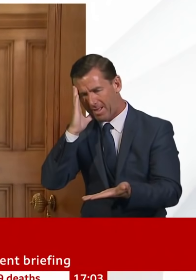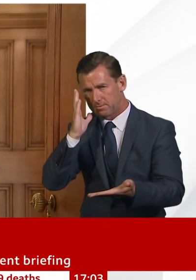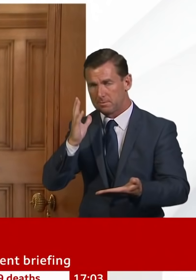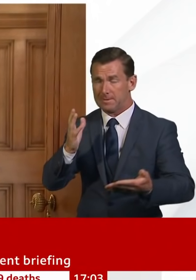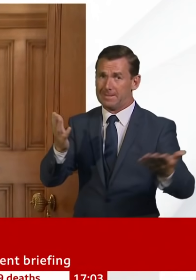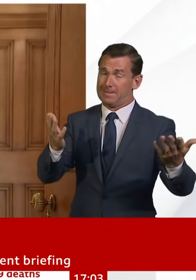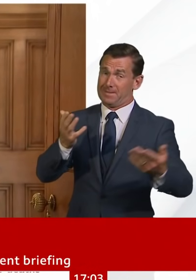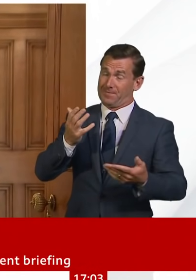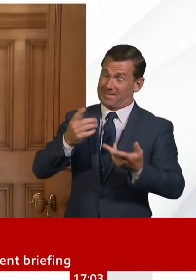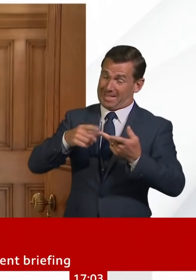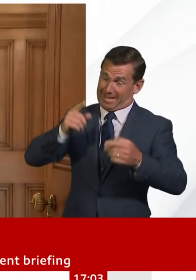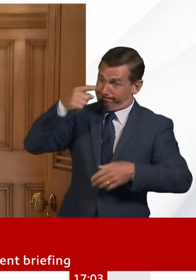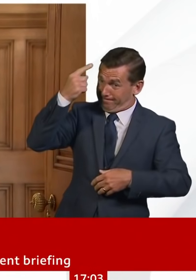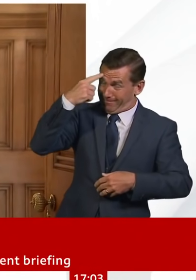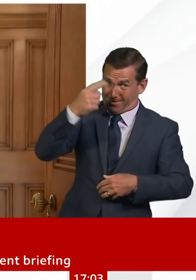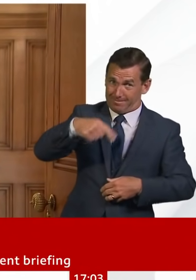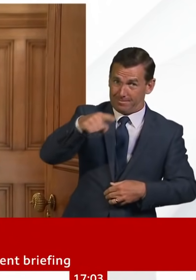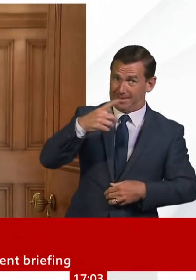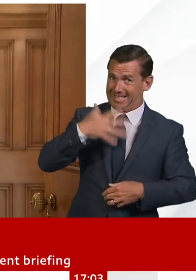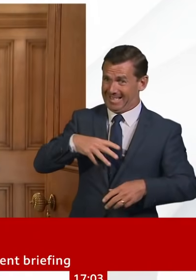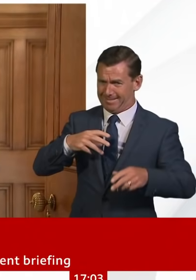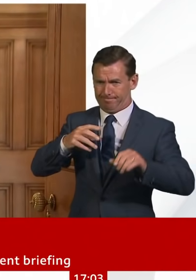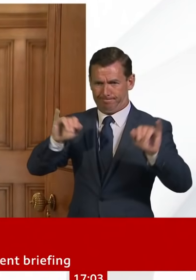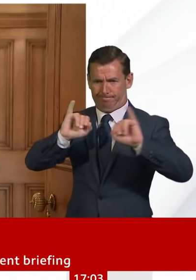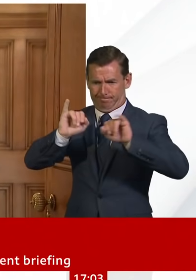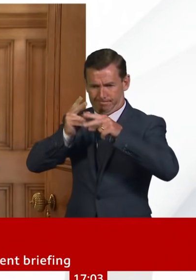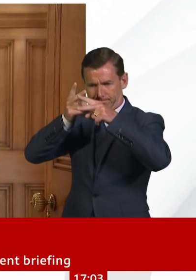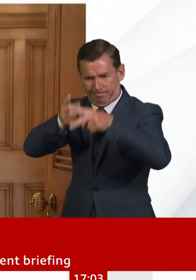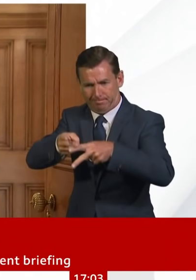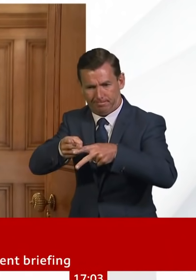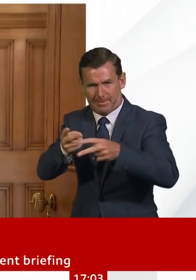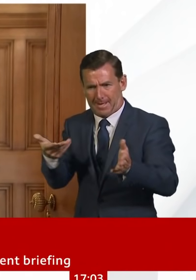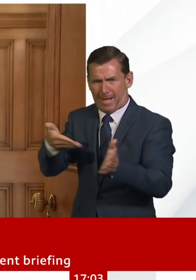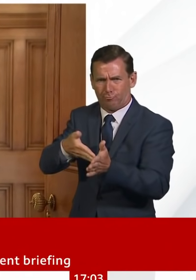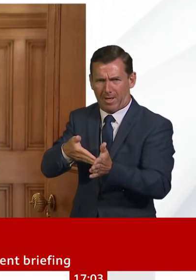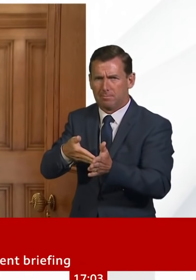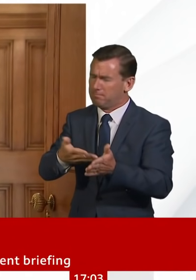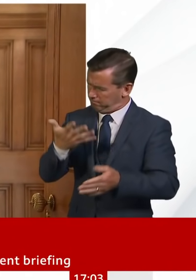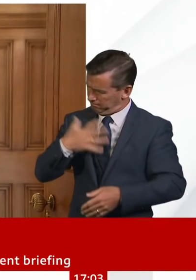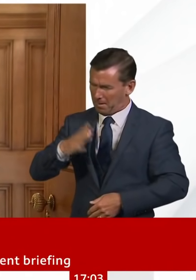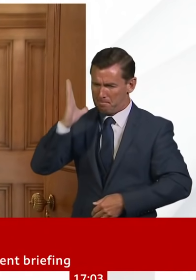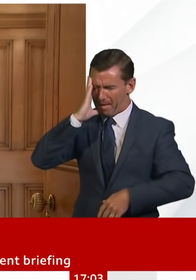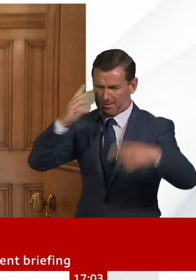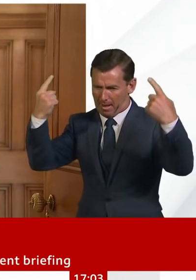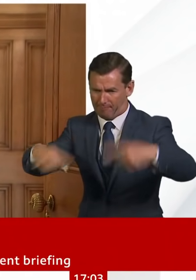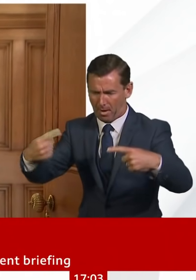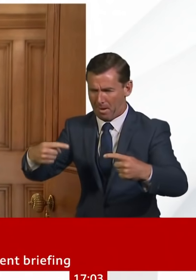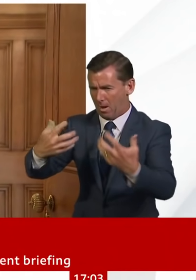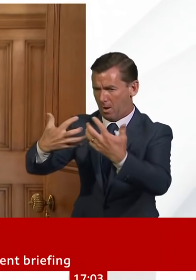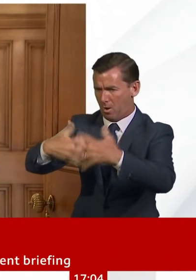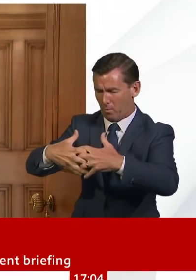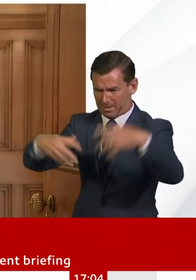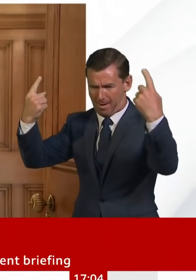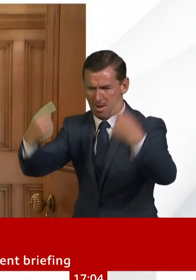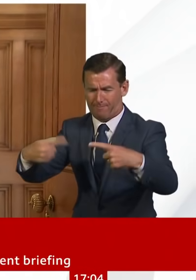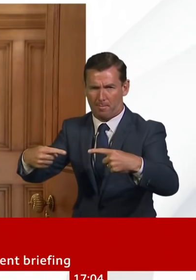need care in an intensive care unit, then you will have that bed and the life-saving equipment and